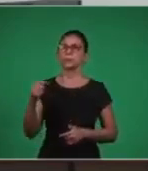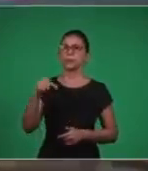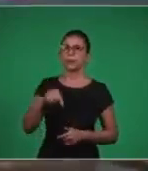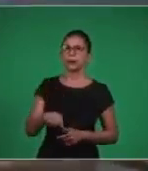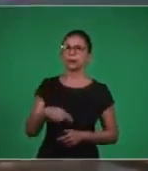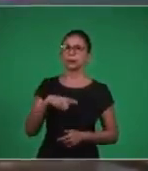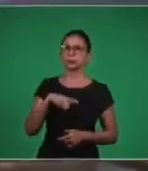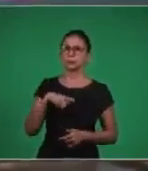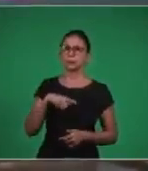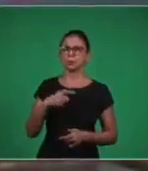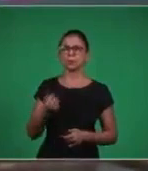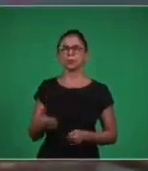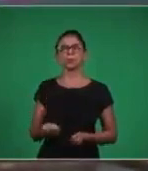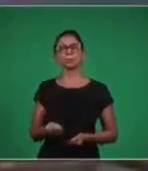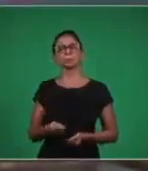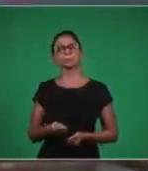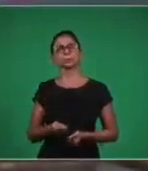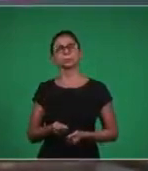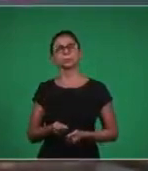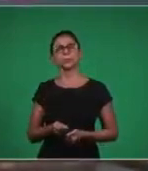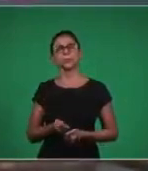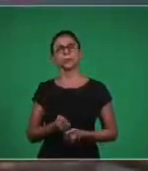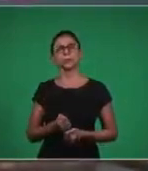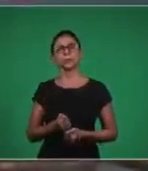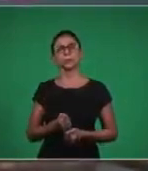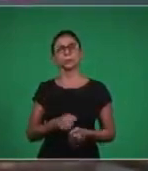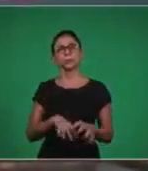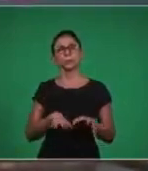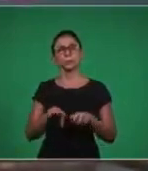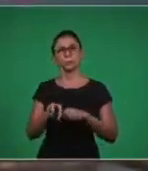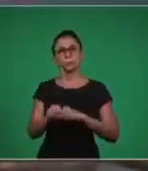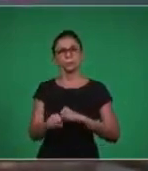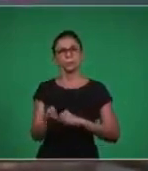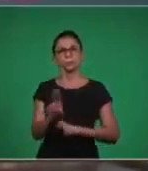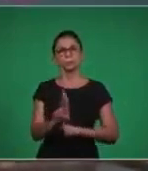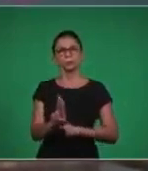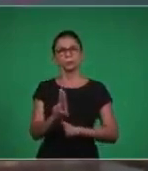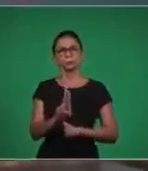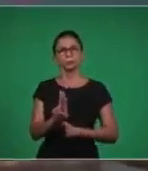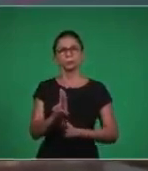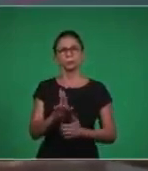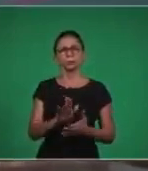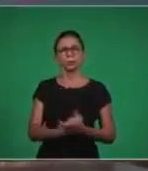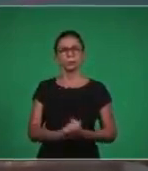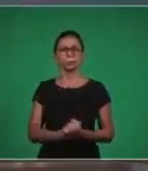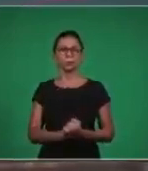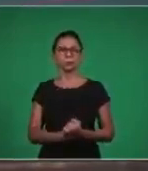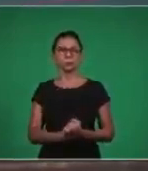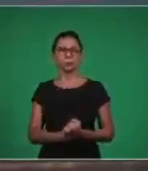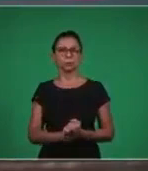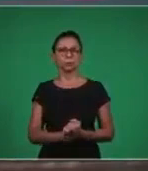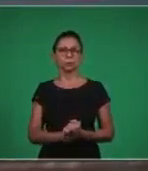a formation, Pastor Zducci, that we use as a project of changing